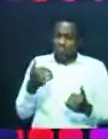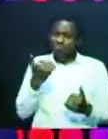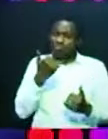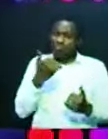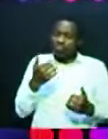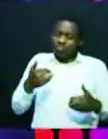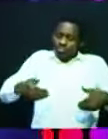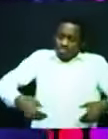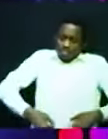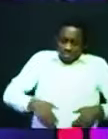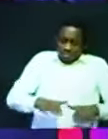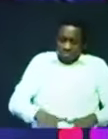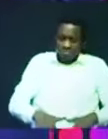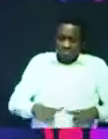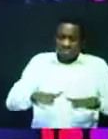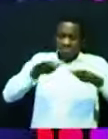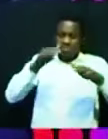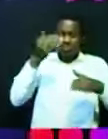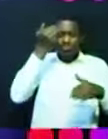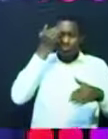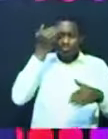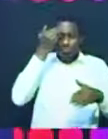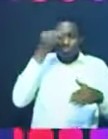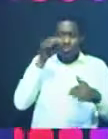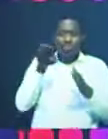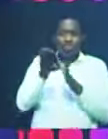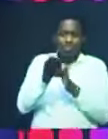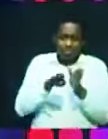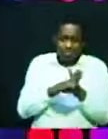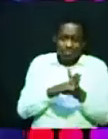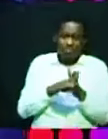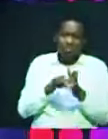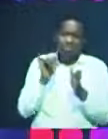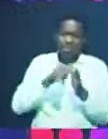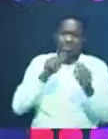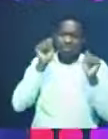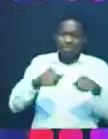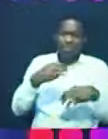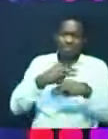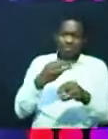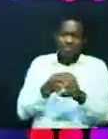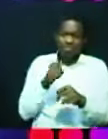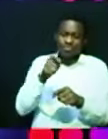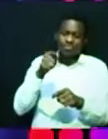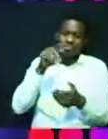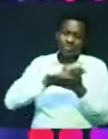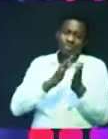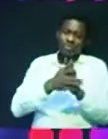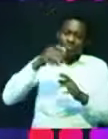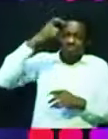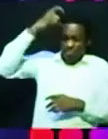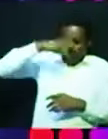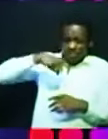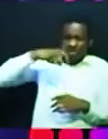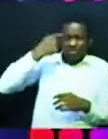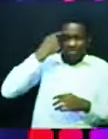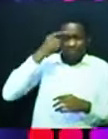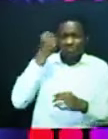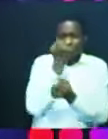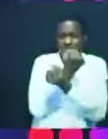Scriptures, which are able to make you wise for salvation through faith in